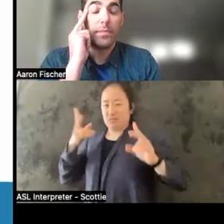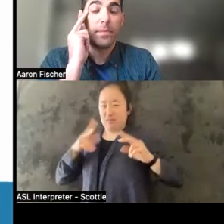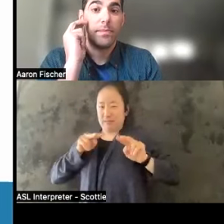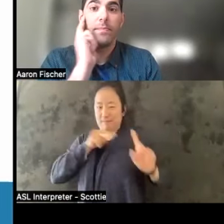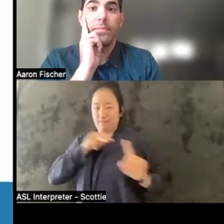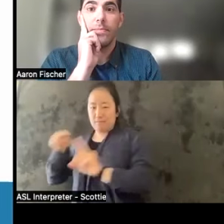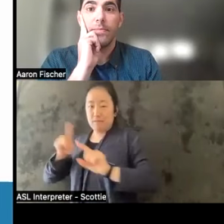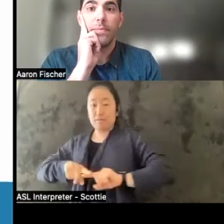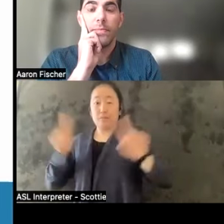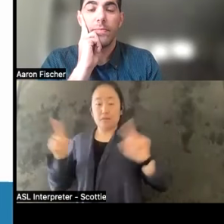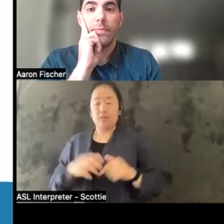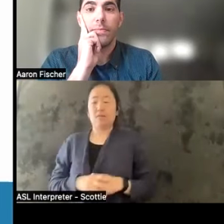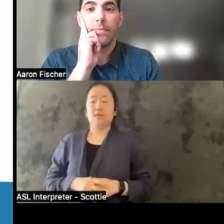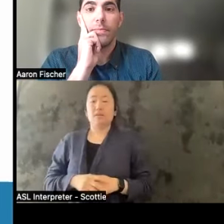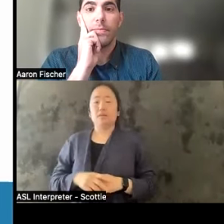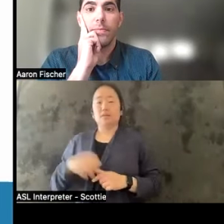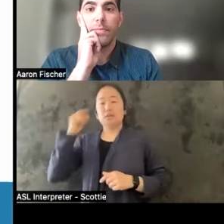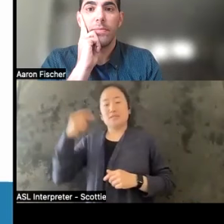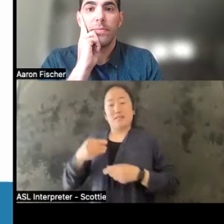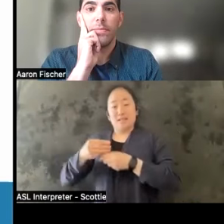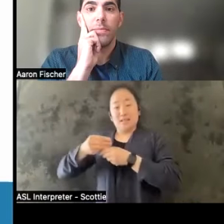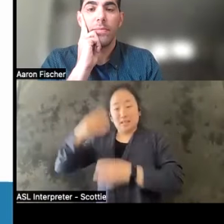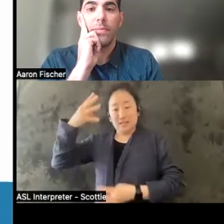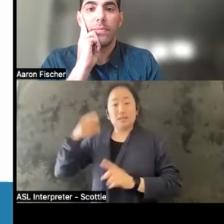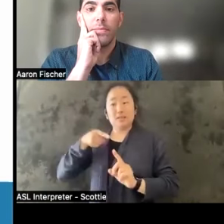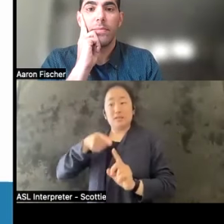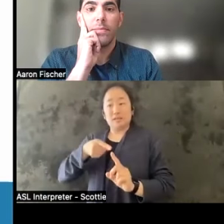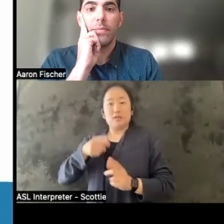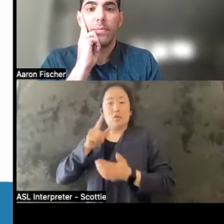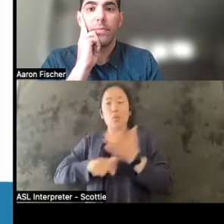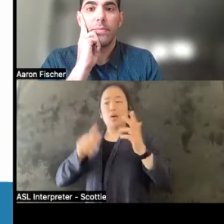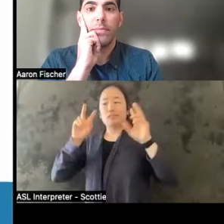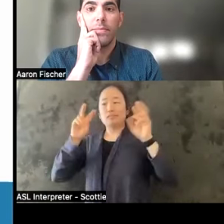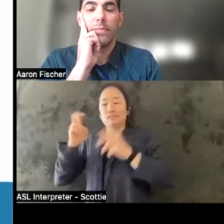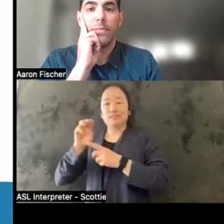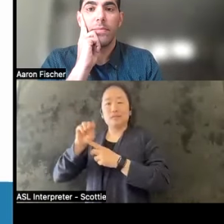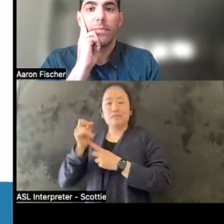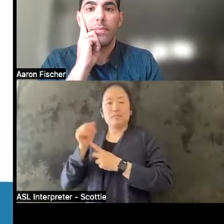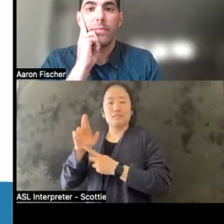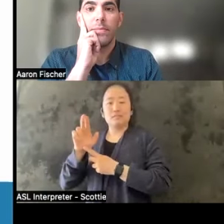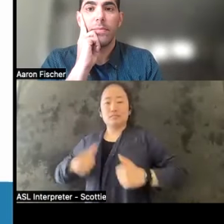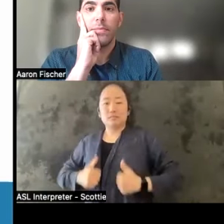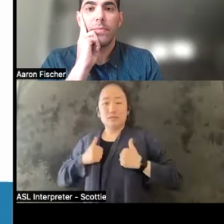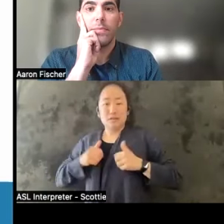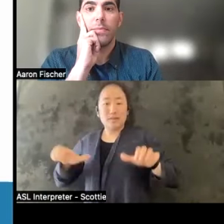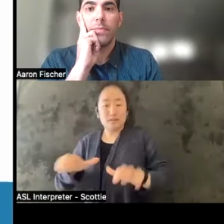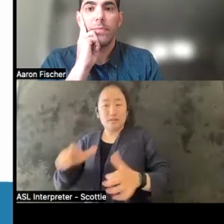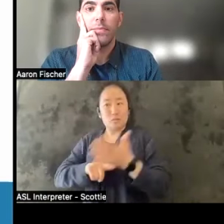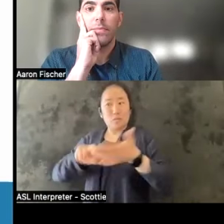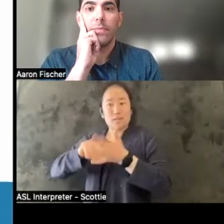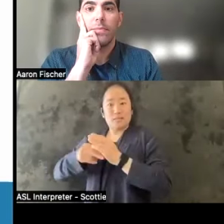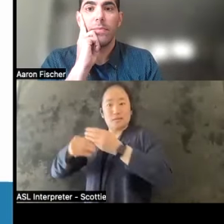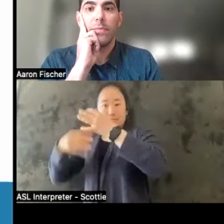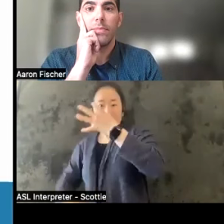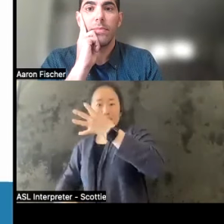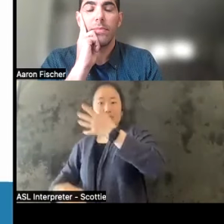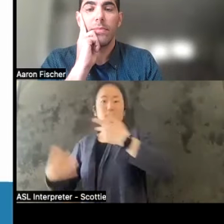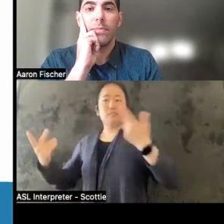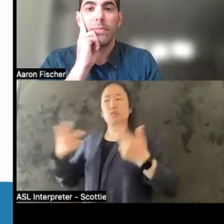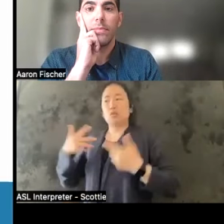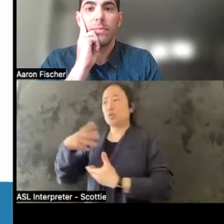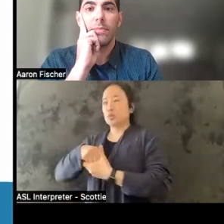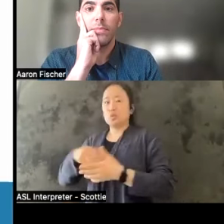a non-exhaustive list of major life activities that includes the operation of major bodily